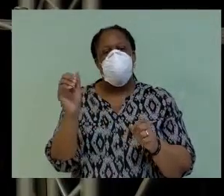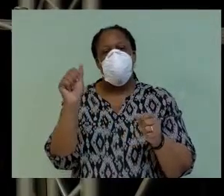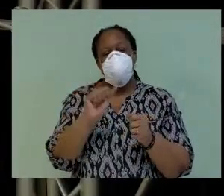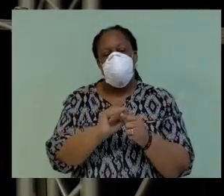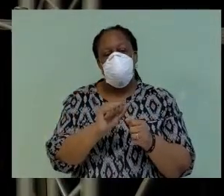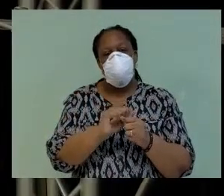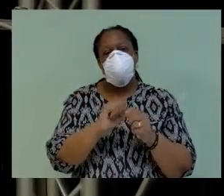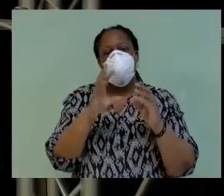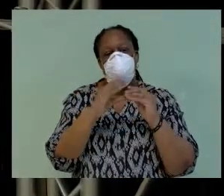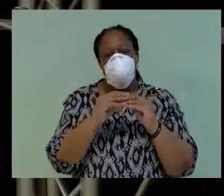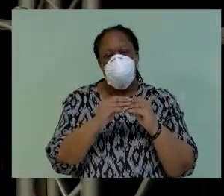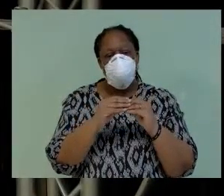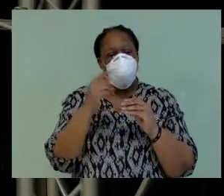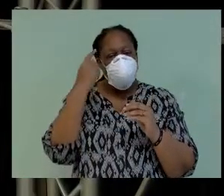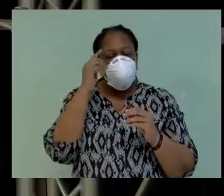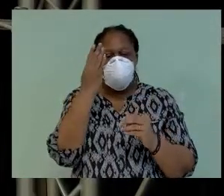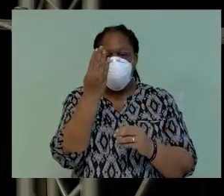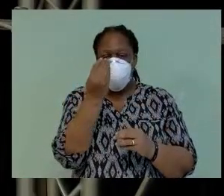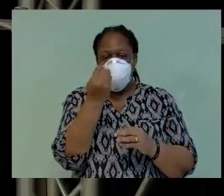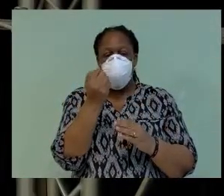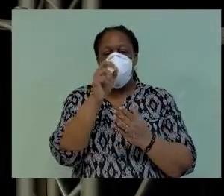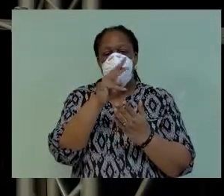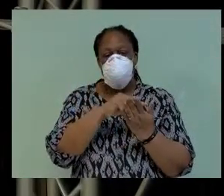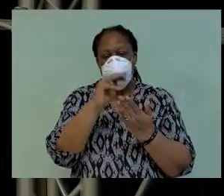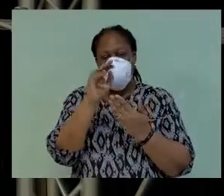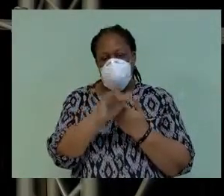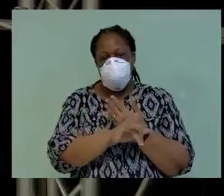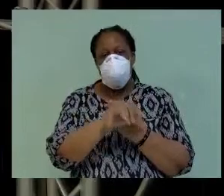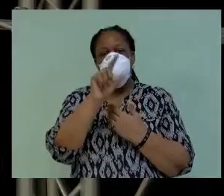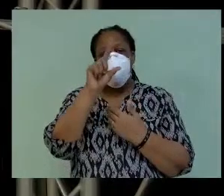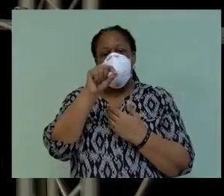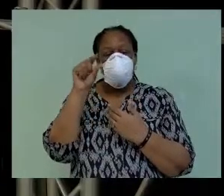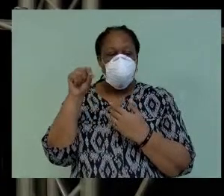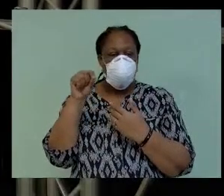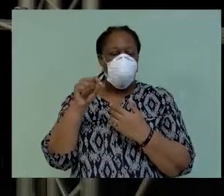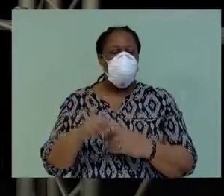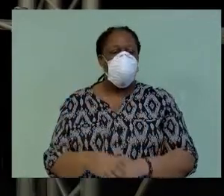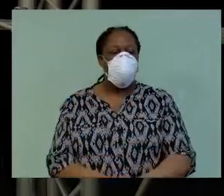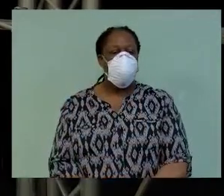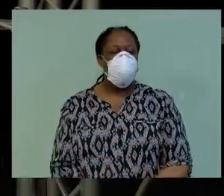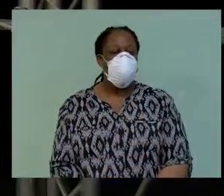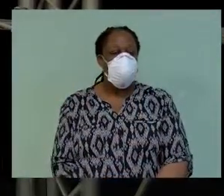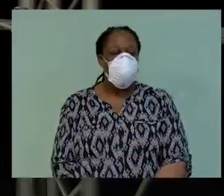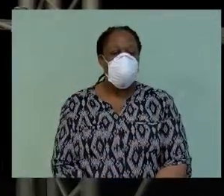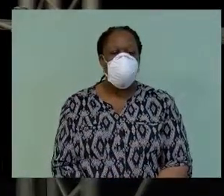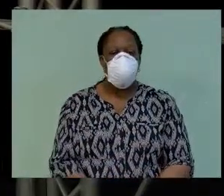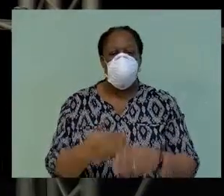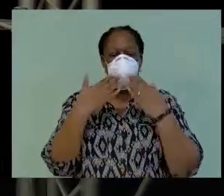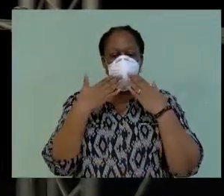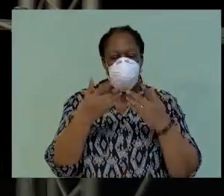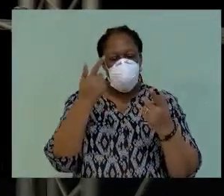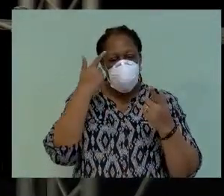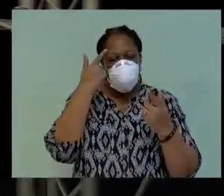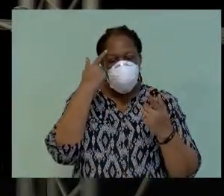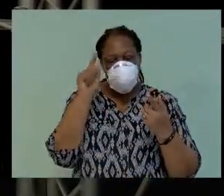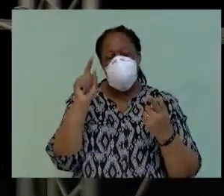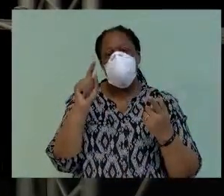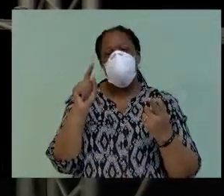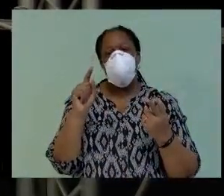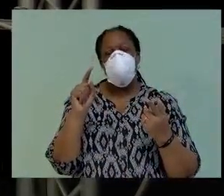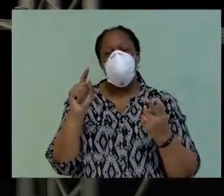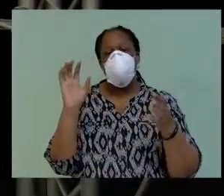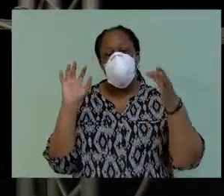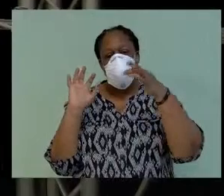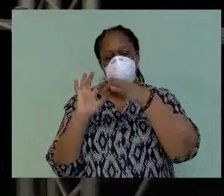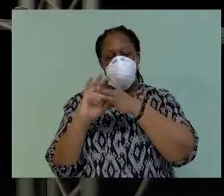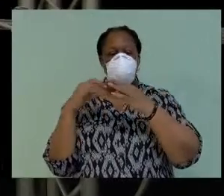Briefing for the 14th of May 2020. I am Lesroy Williams. Thank you very much for joining us